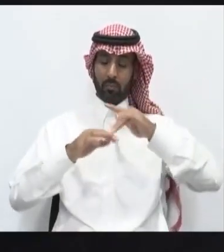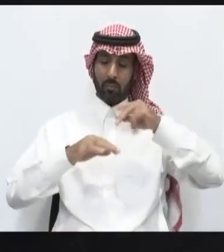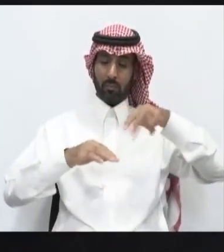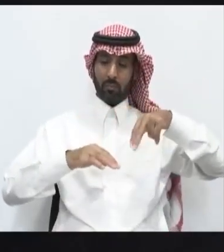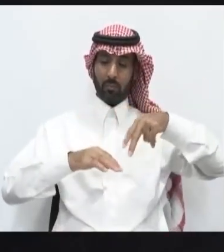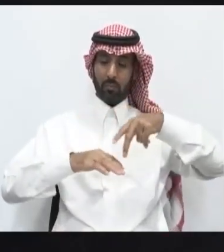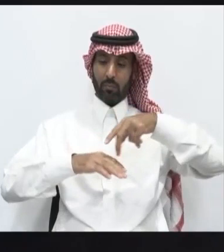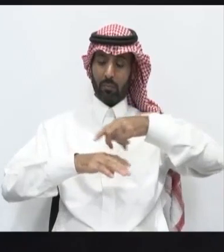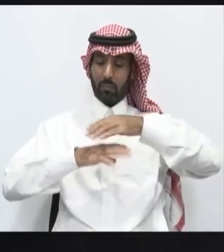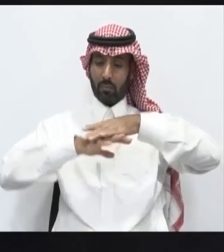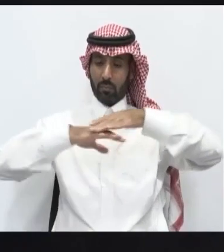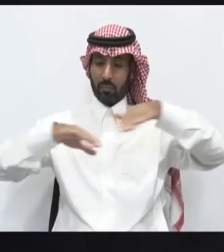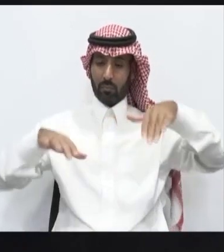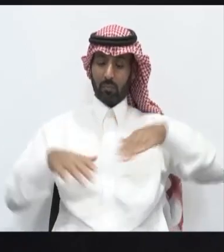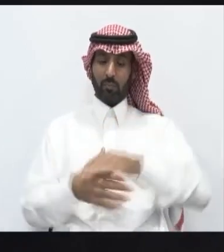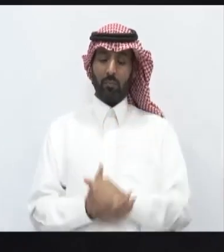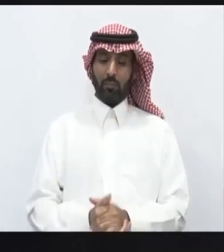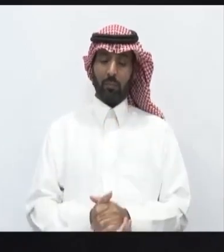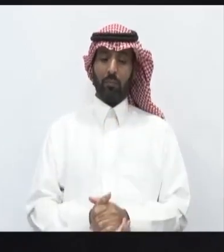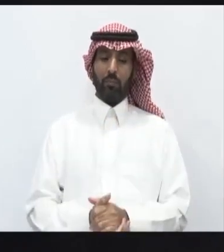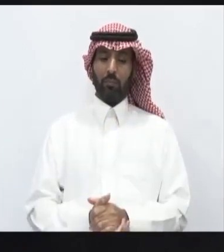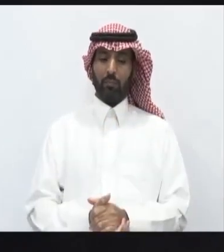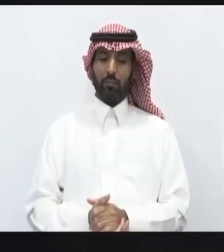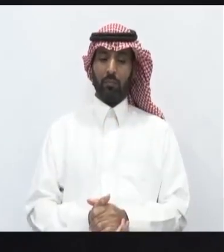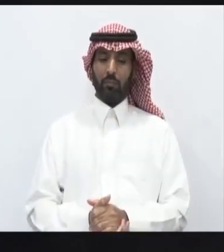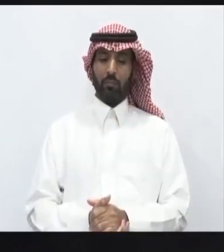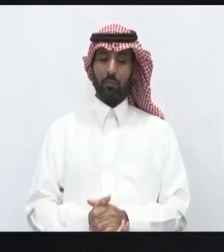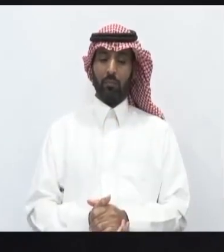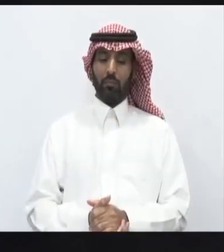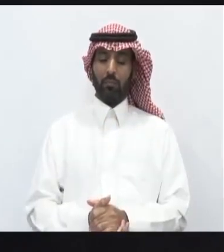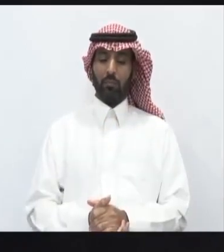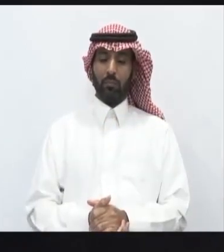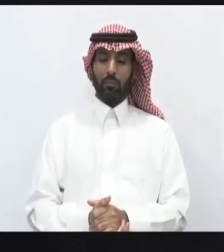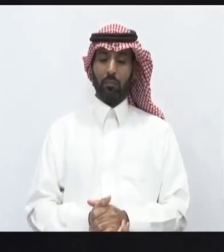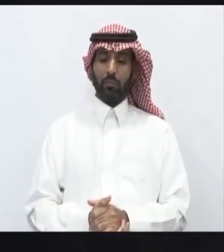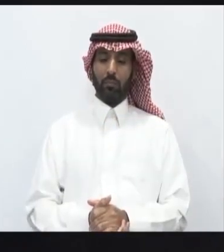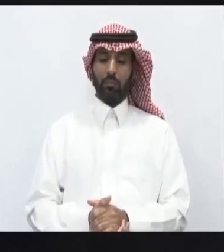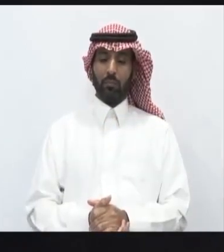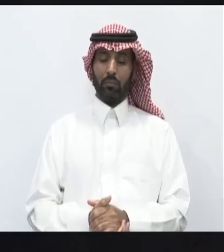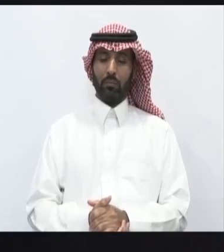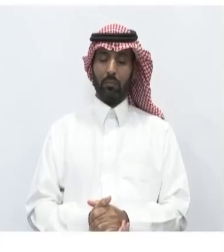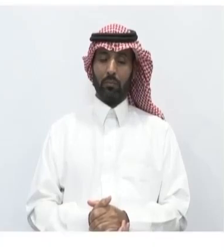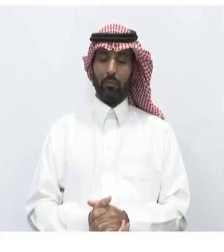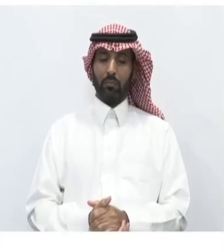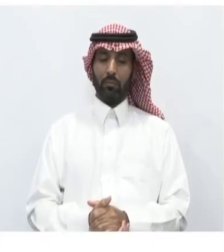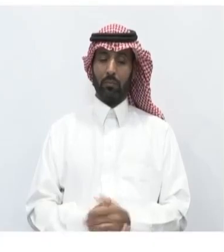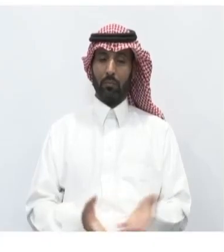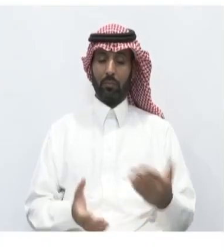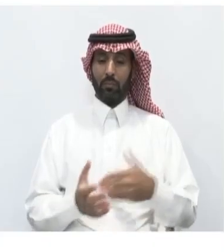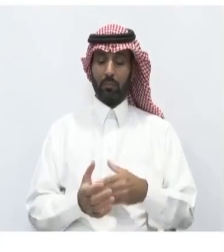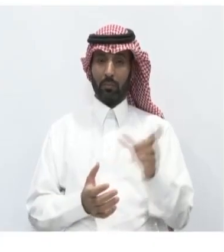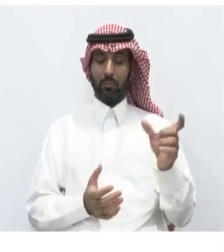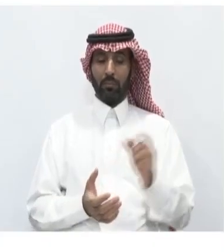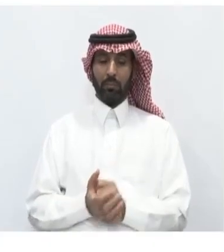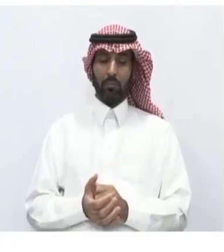it's a cat and walk. So we put them together, catwalks. Also the final one here, when